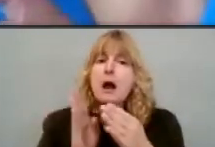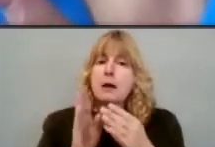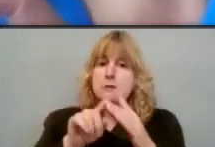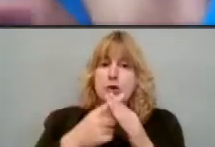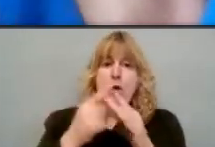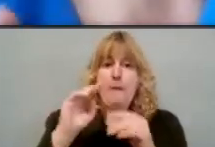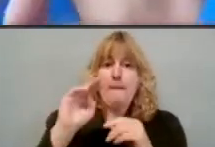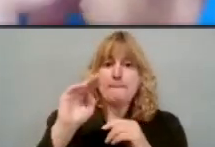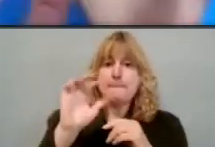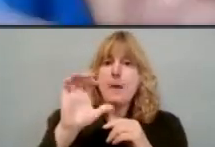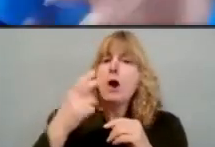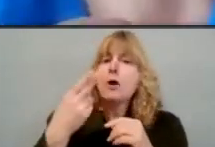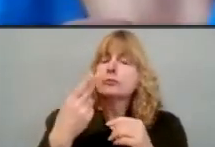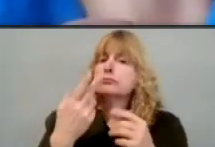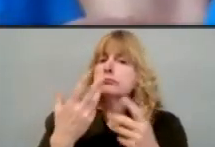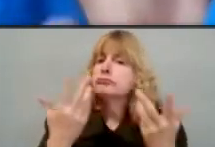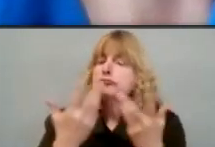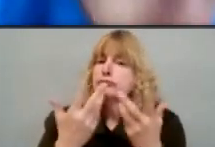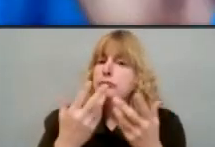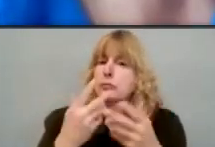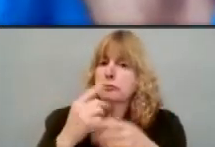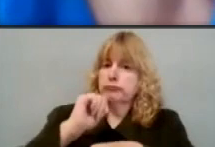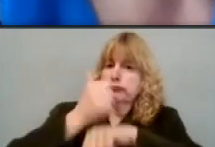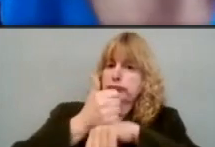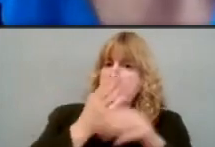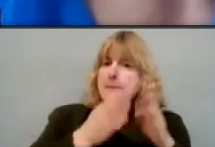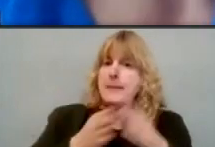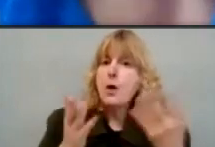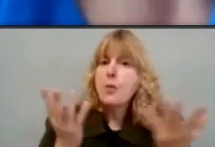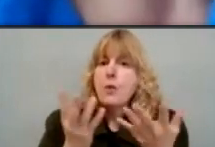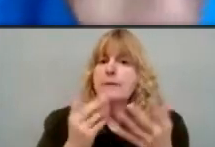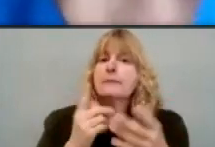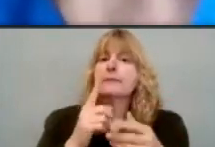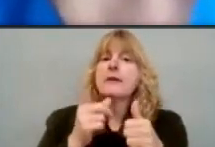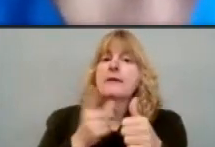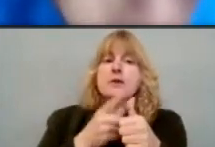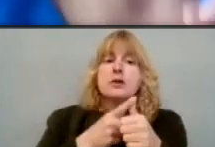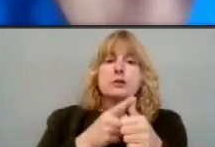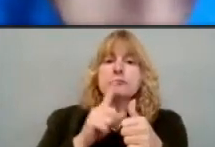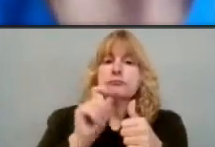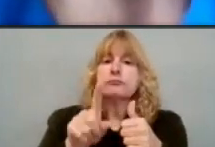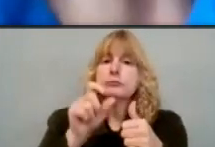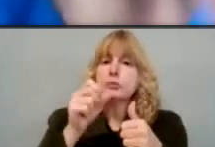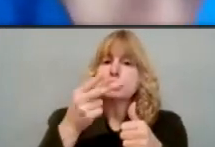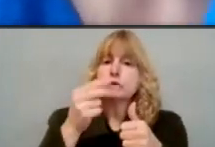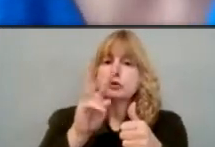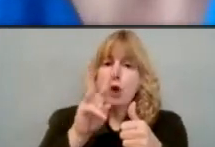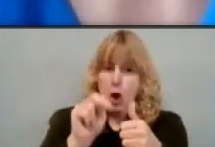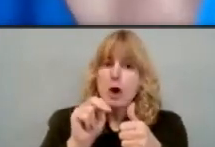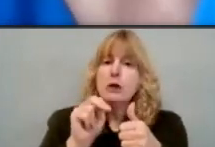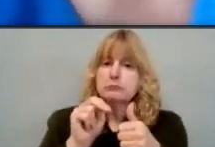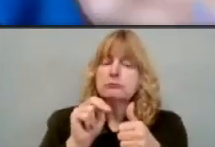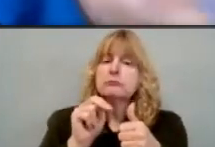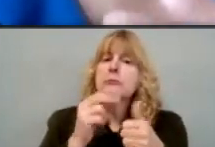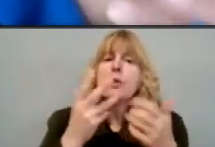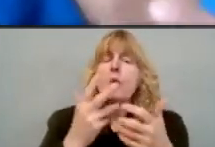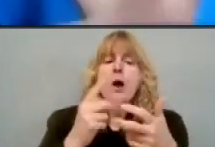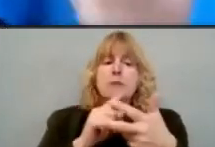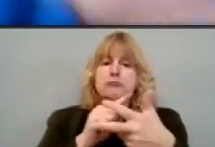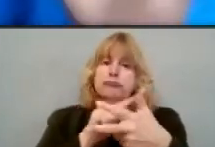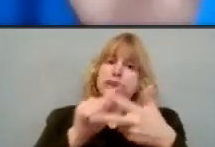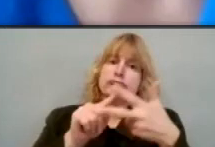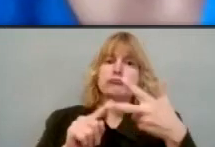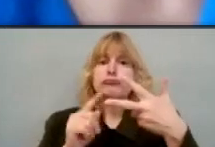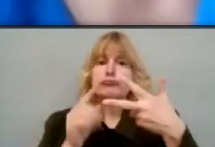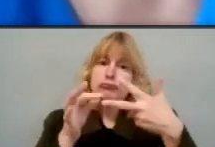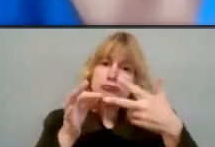switch it up a little bit? Sean, let's start off with you. What are the three big things that parents need to know right now, perhaps about not